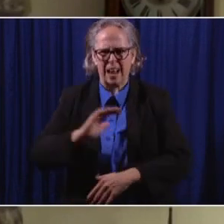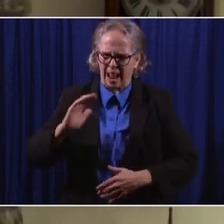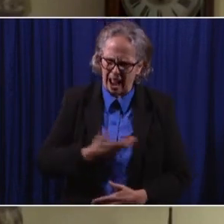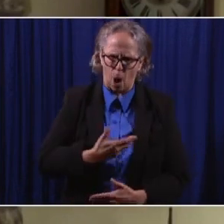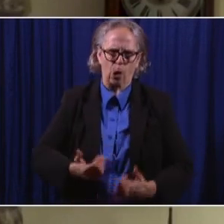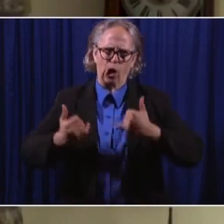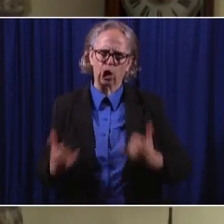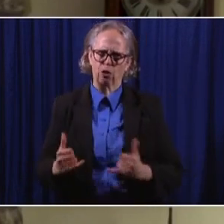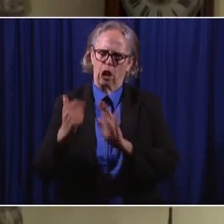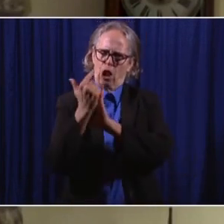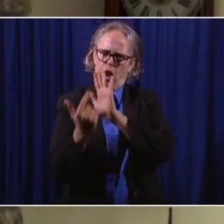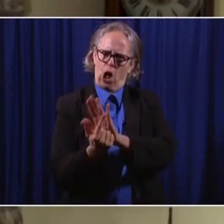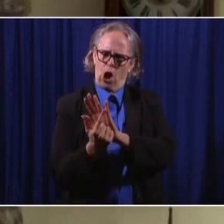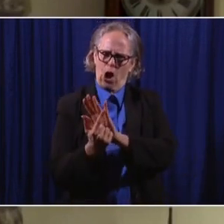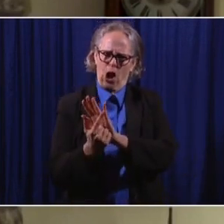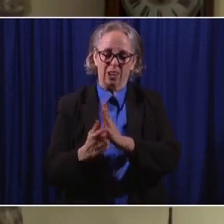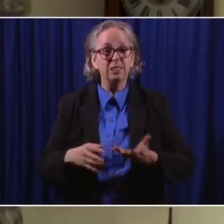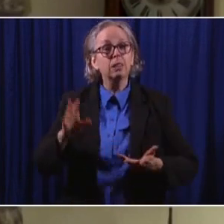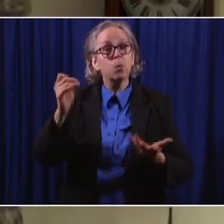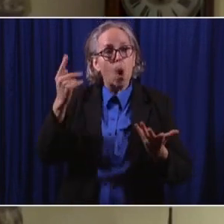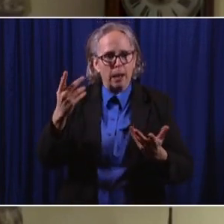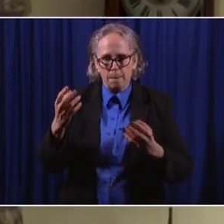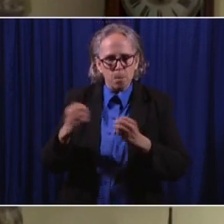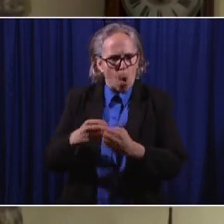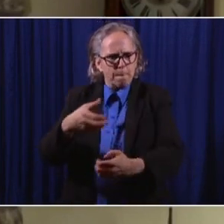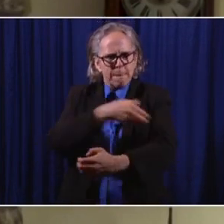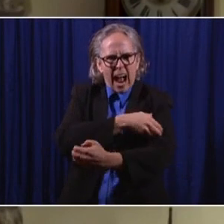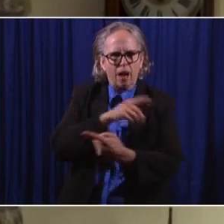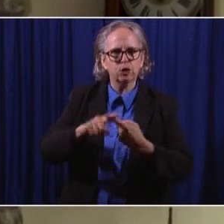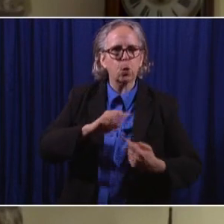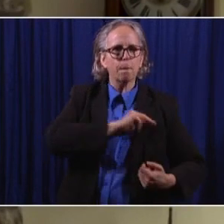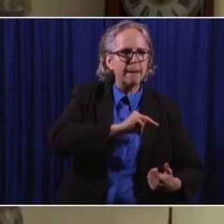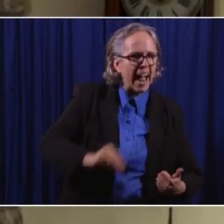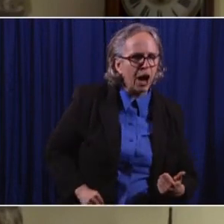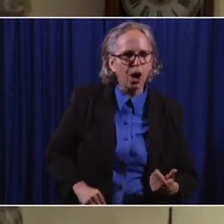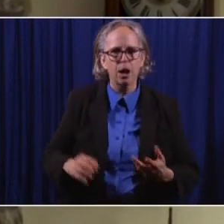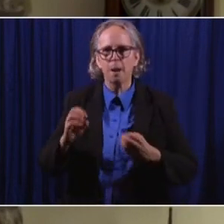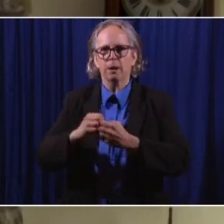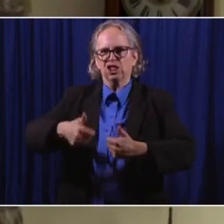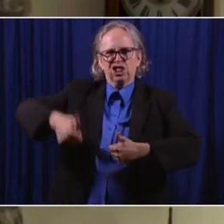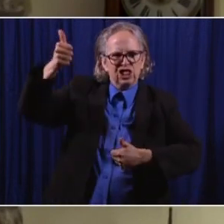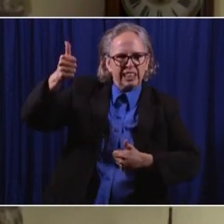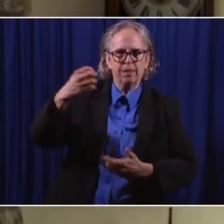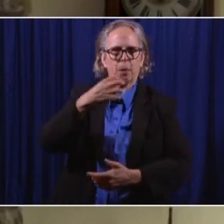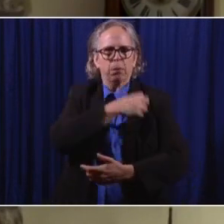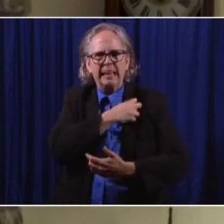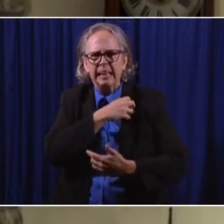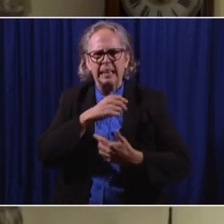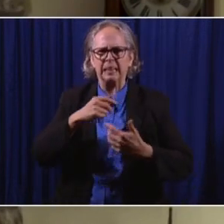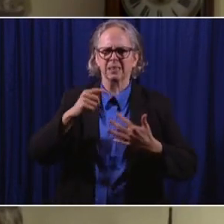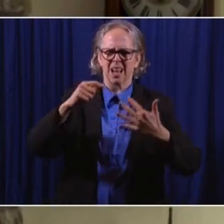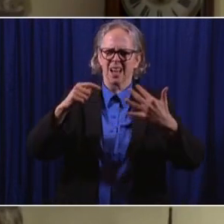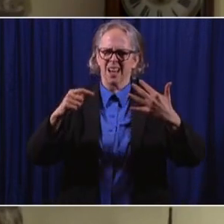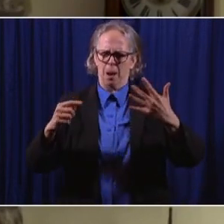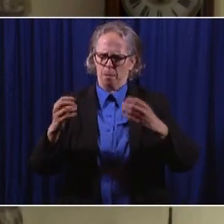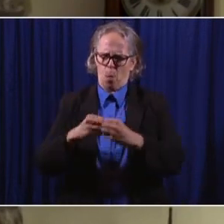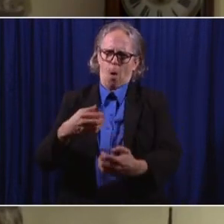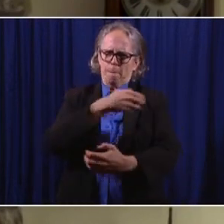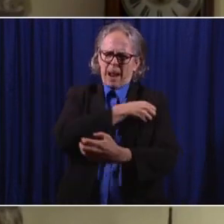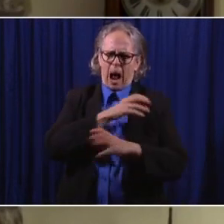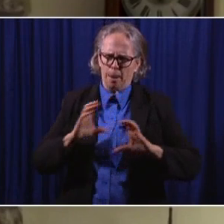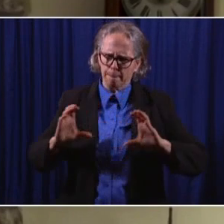that mayors, improvement of our law that chiefs of police have asked me for. And it's something that we really need to